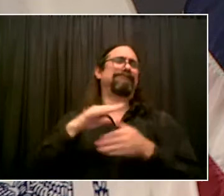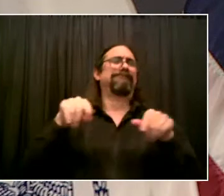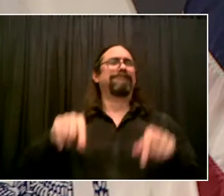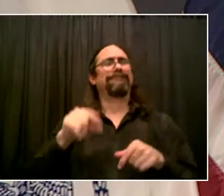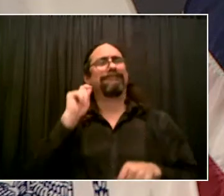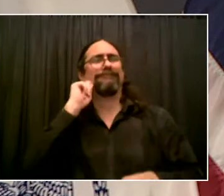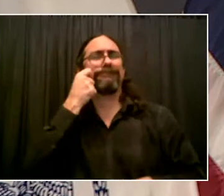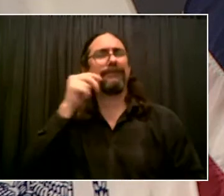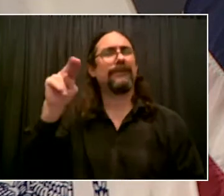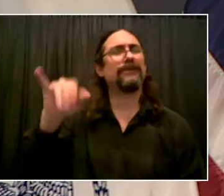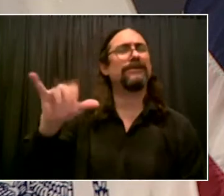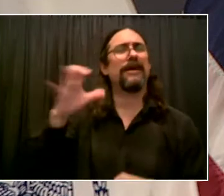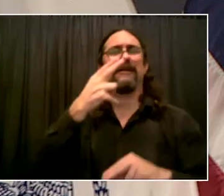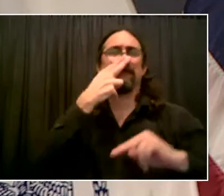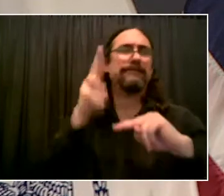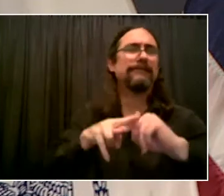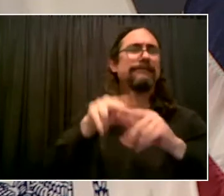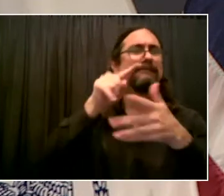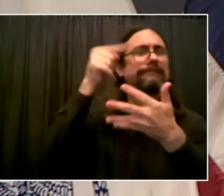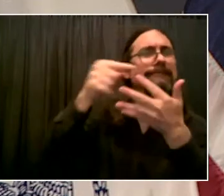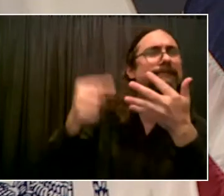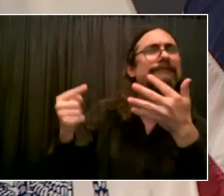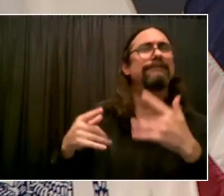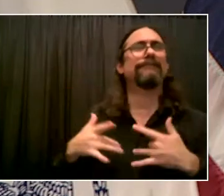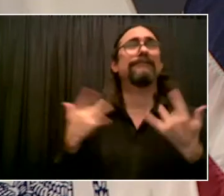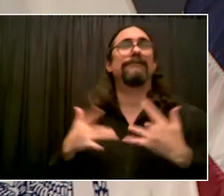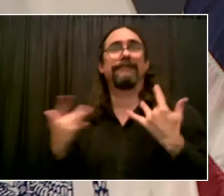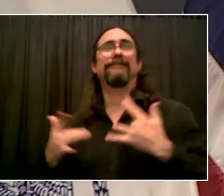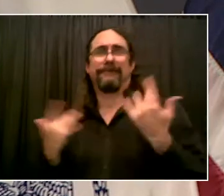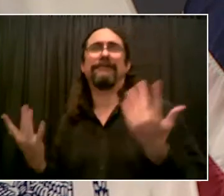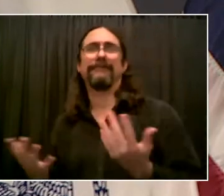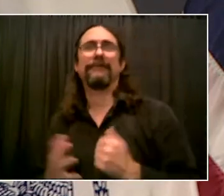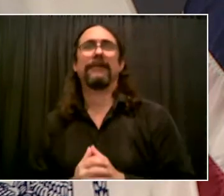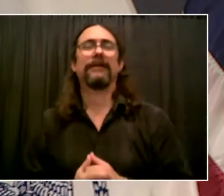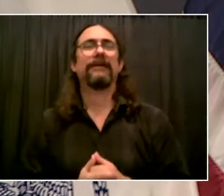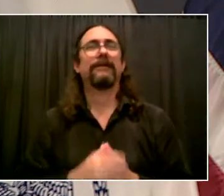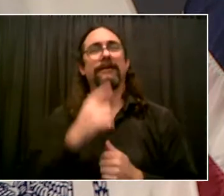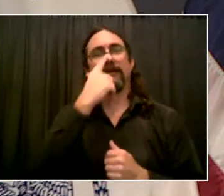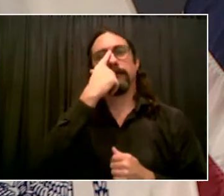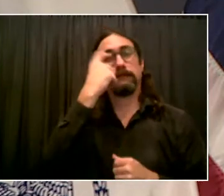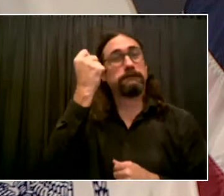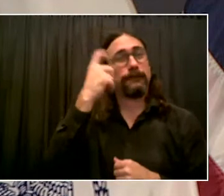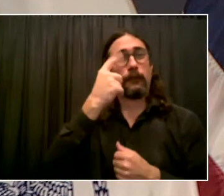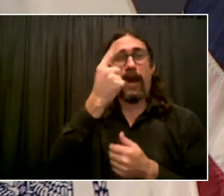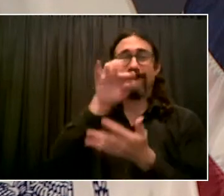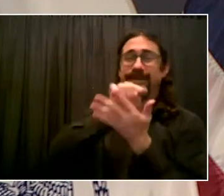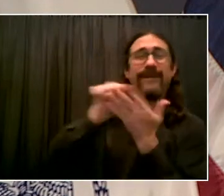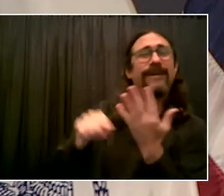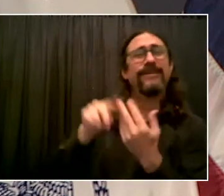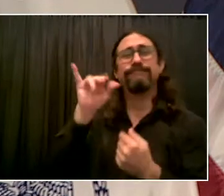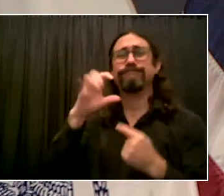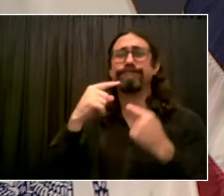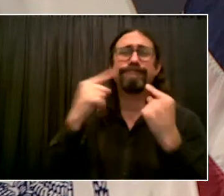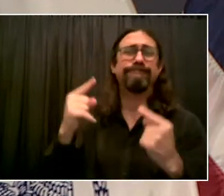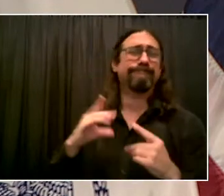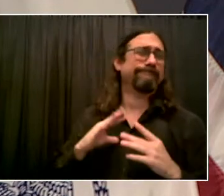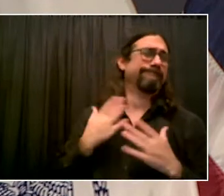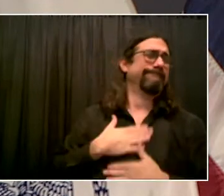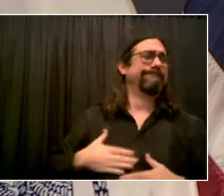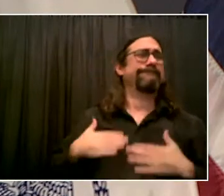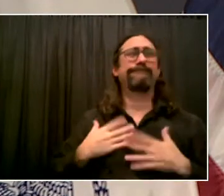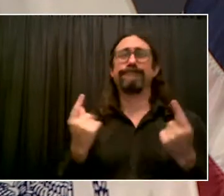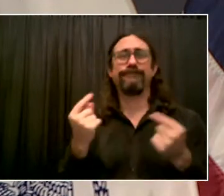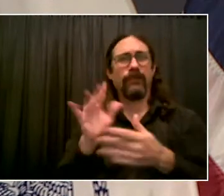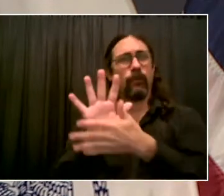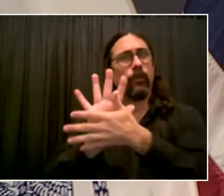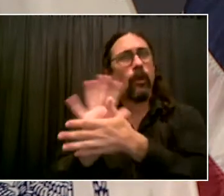movie theaters any place in the country and the most amazing variety of movies you could ever hope for. This is part of what